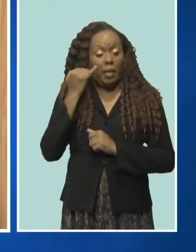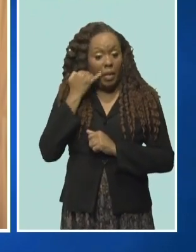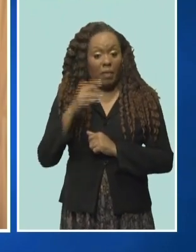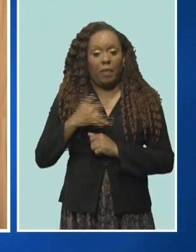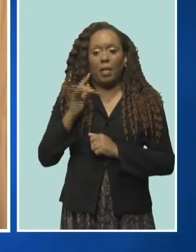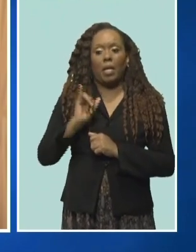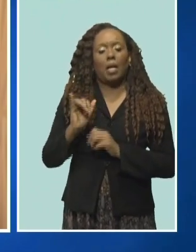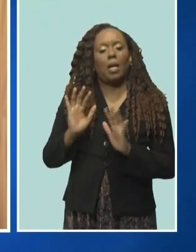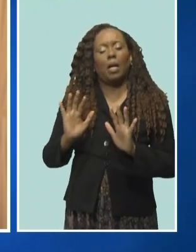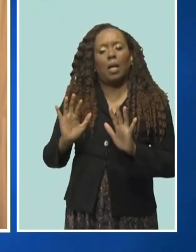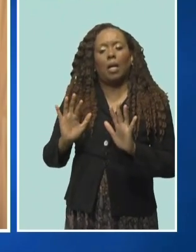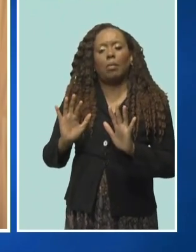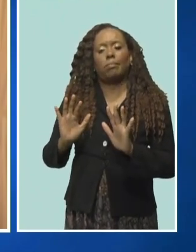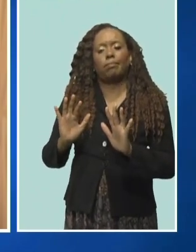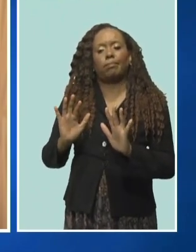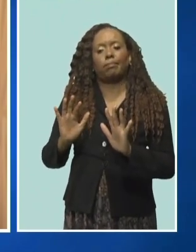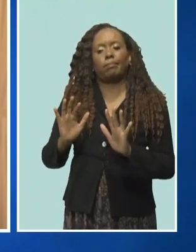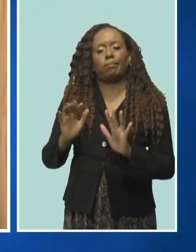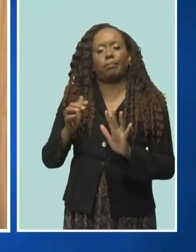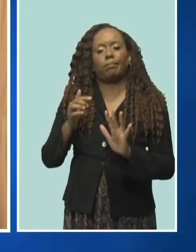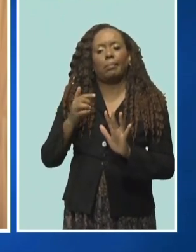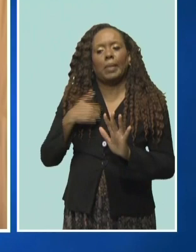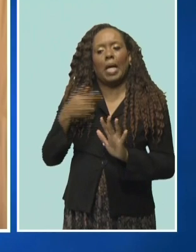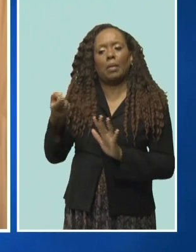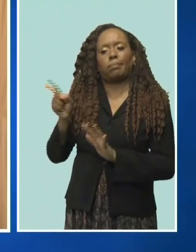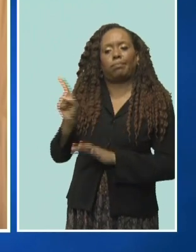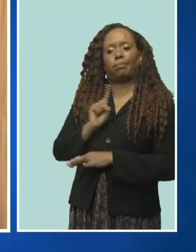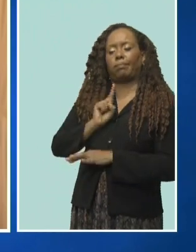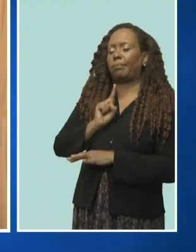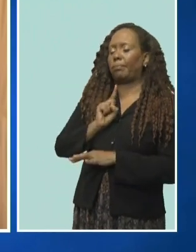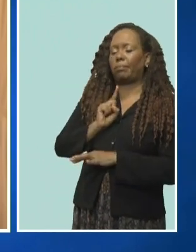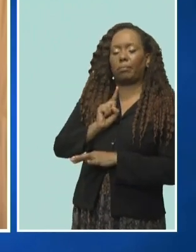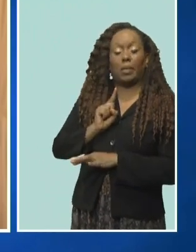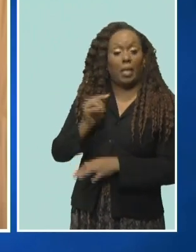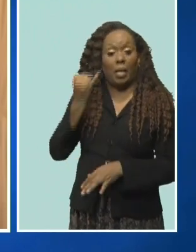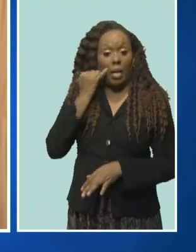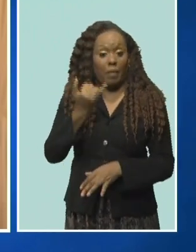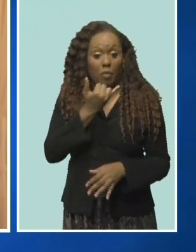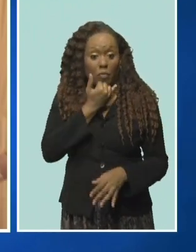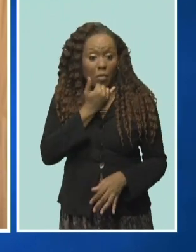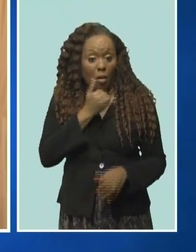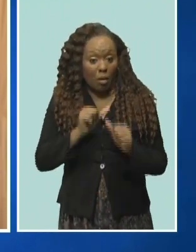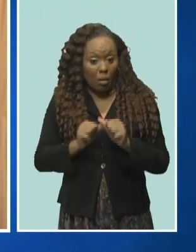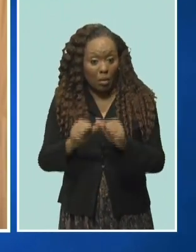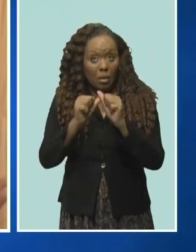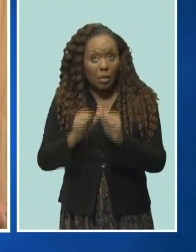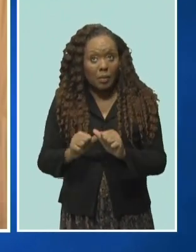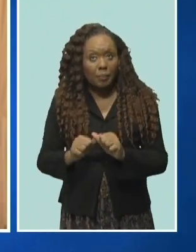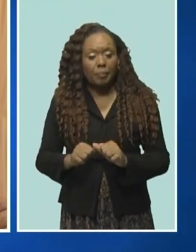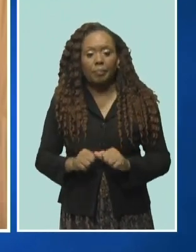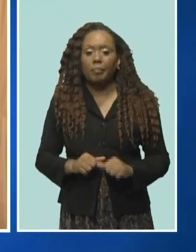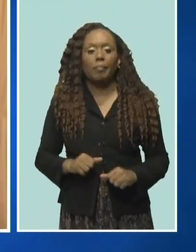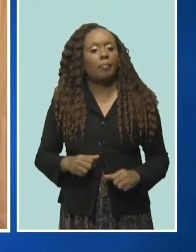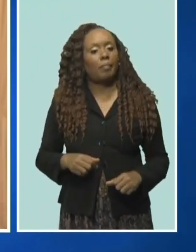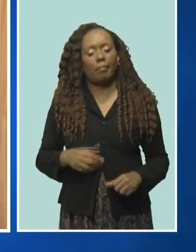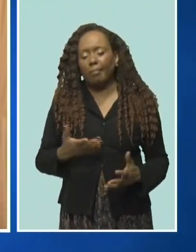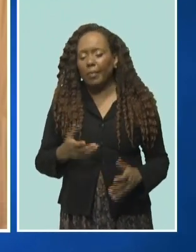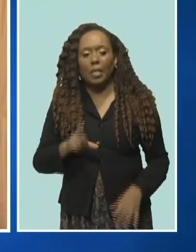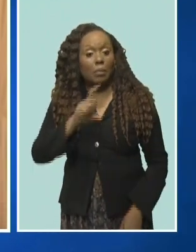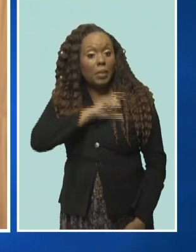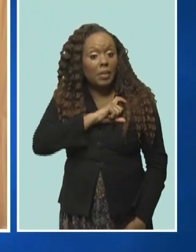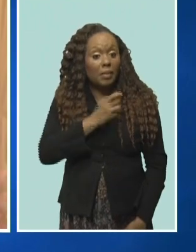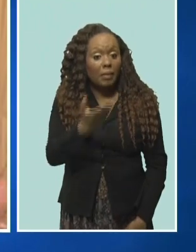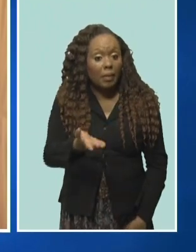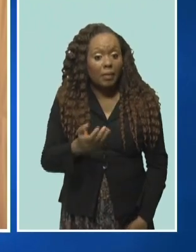back again. If wrong is still being perpetrated, then let us use the systems that we have, the police, the